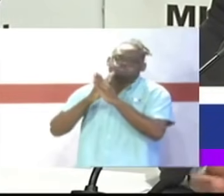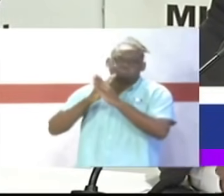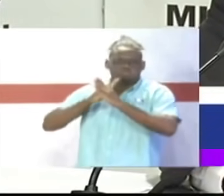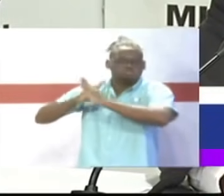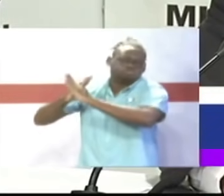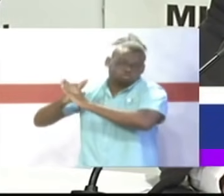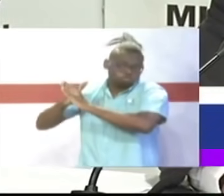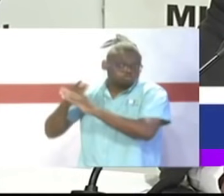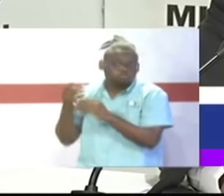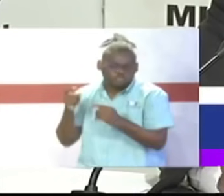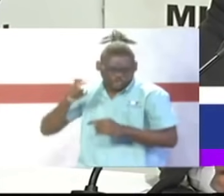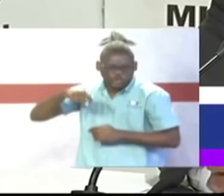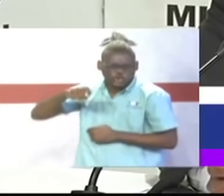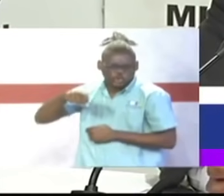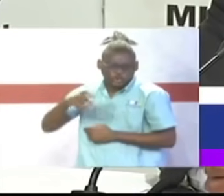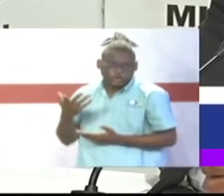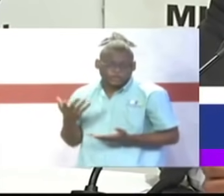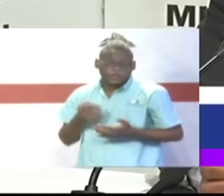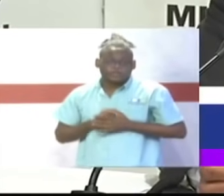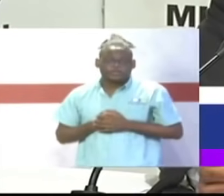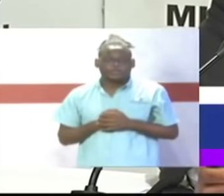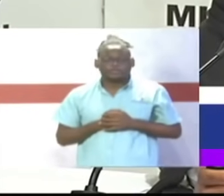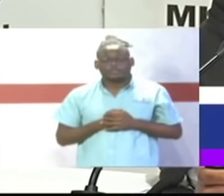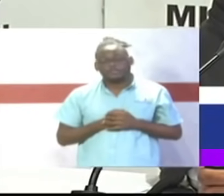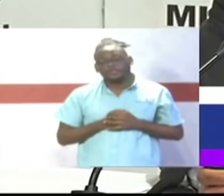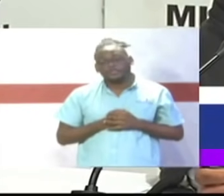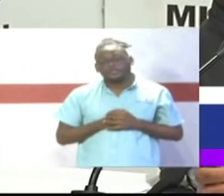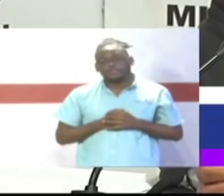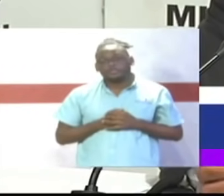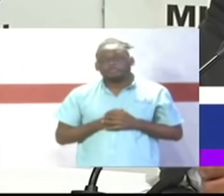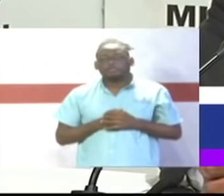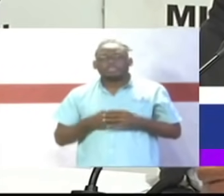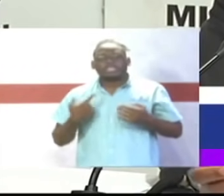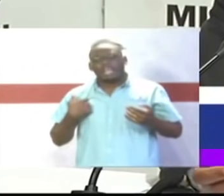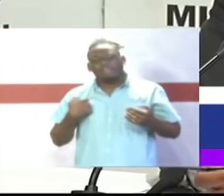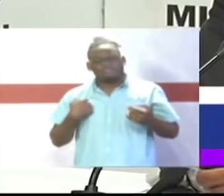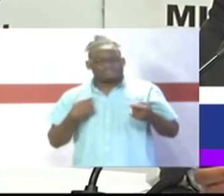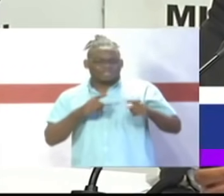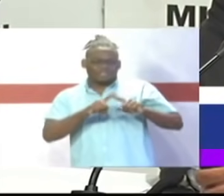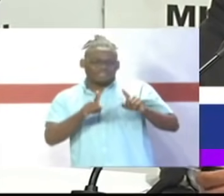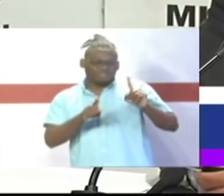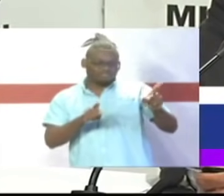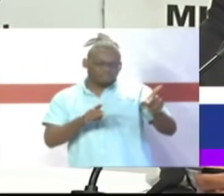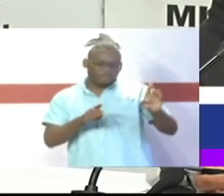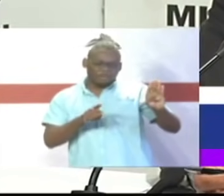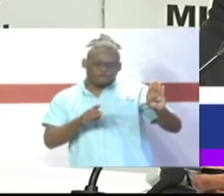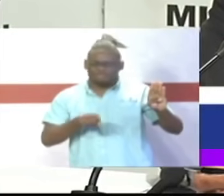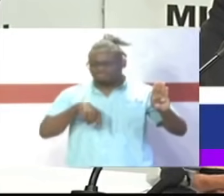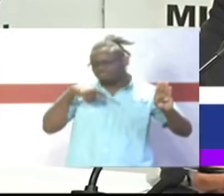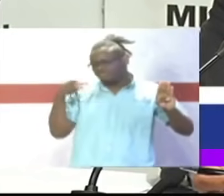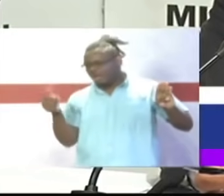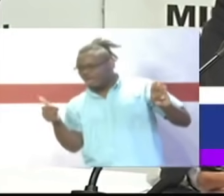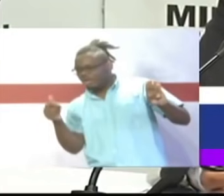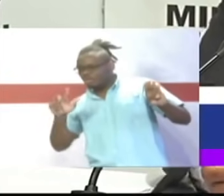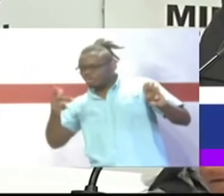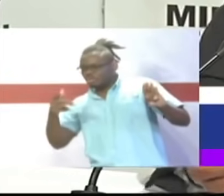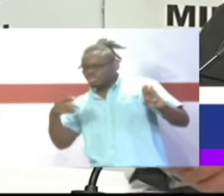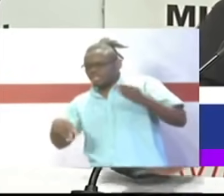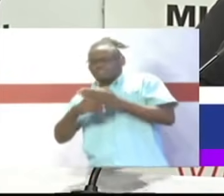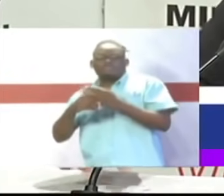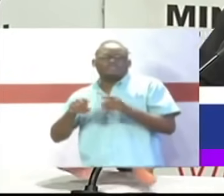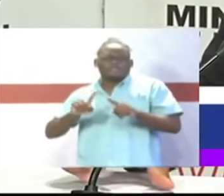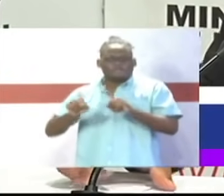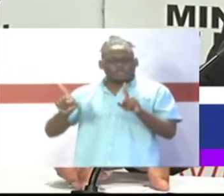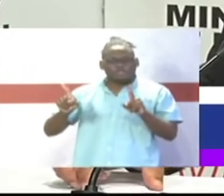in time when you give it, and of course it is related to your immune response in certain subtypes. I hope that clarifies the